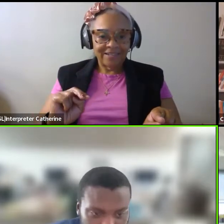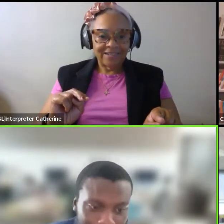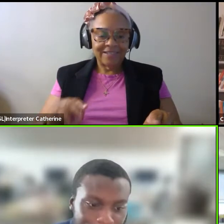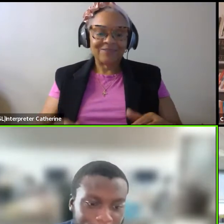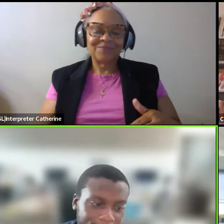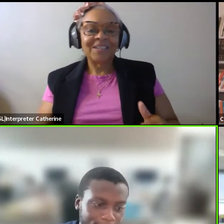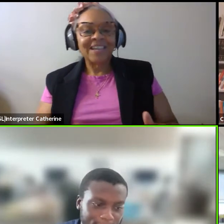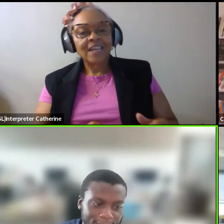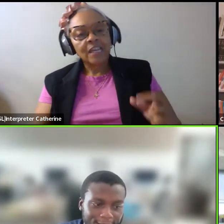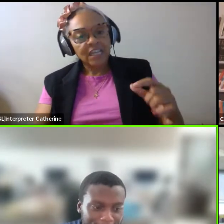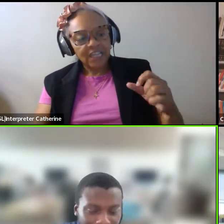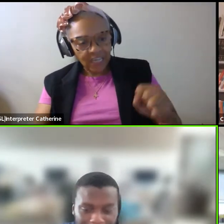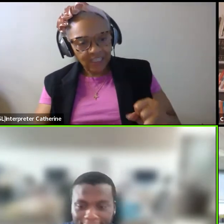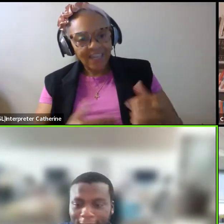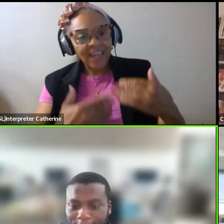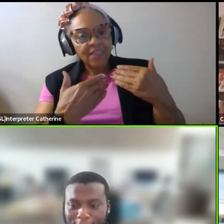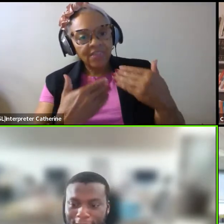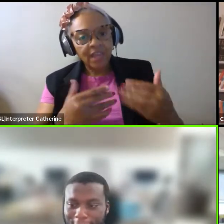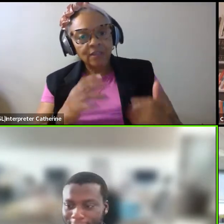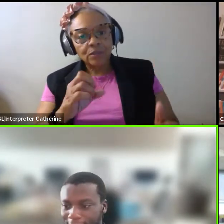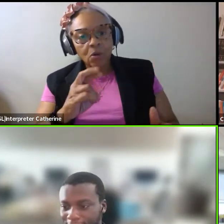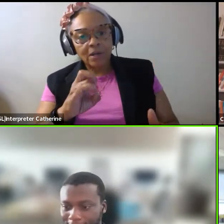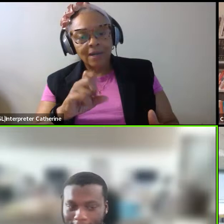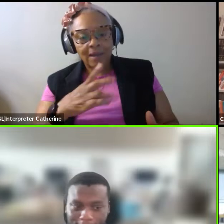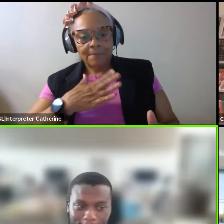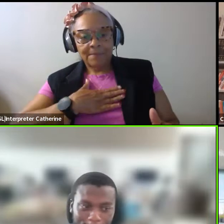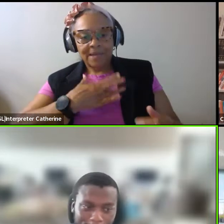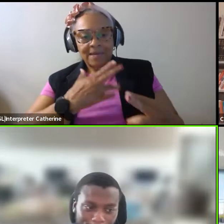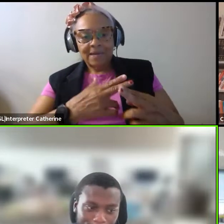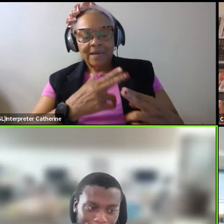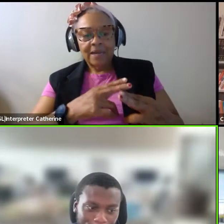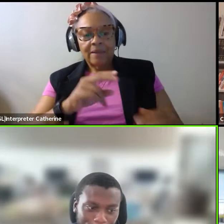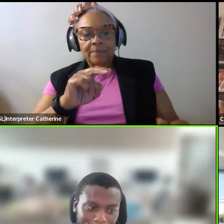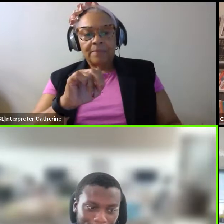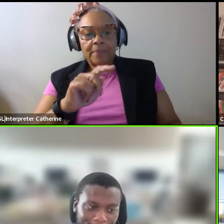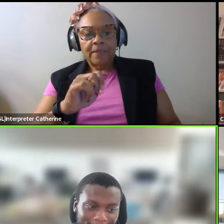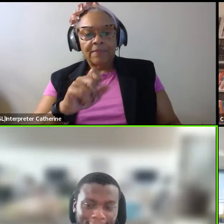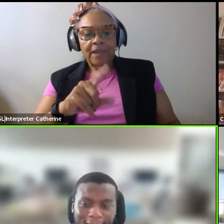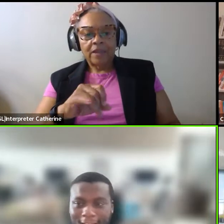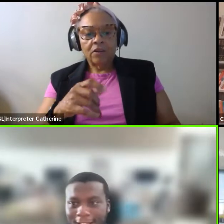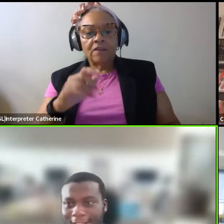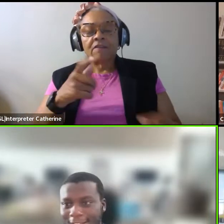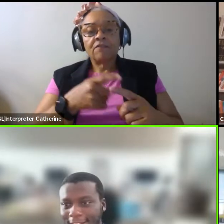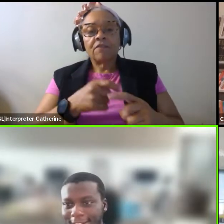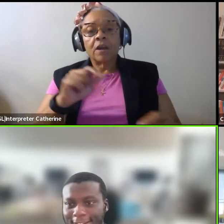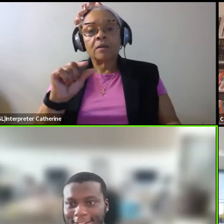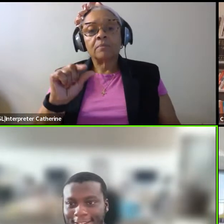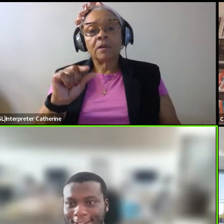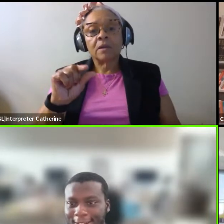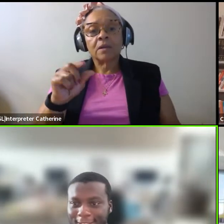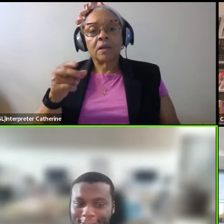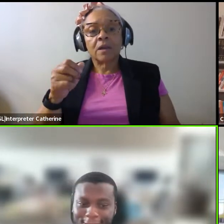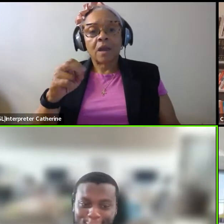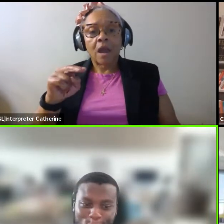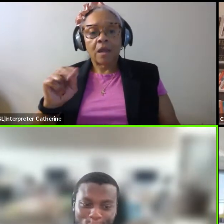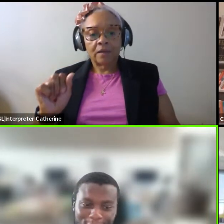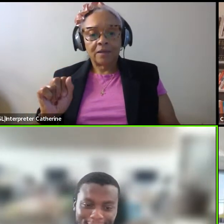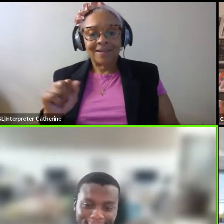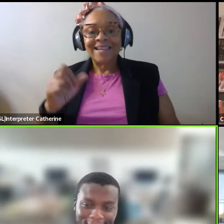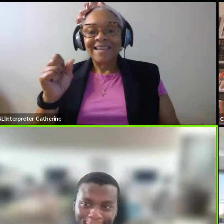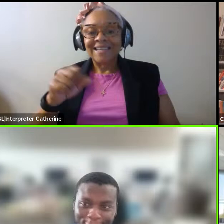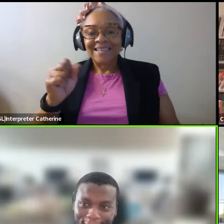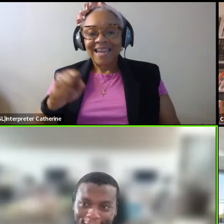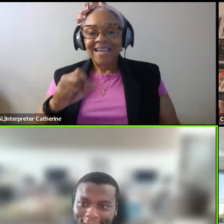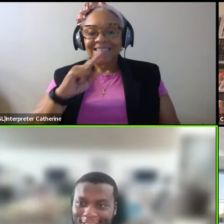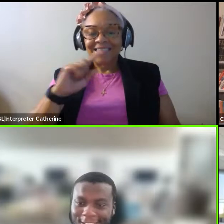Yes, thanks, Cornell. Yes, my name is Nathaniel. From Ghana. Ghana, yes, in